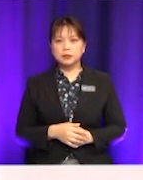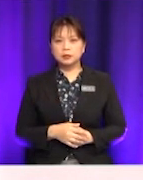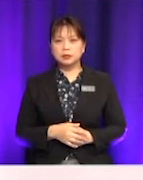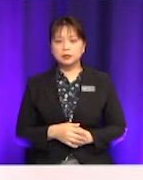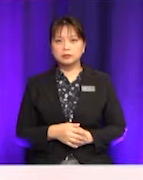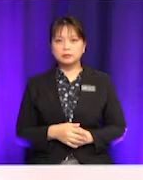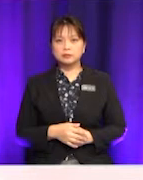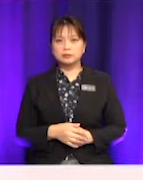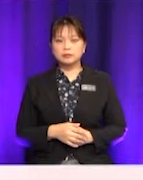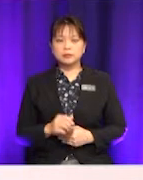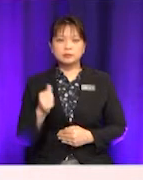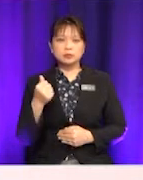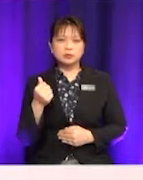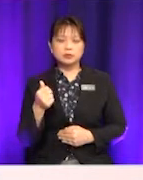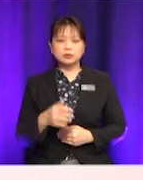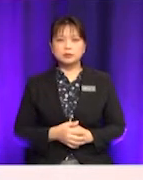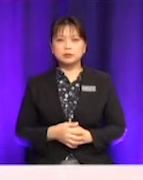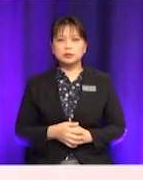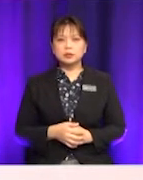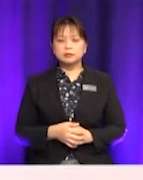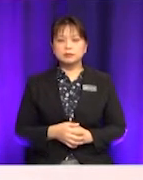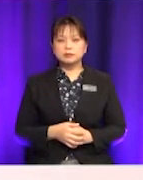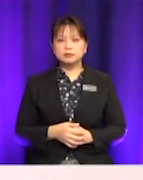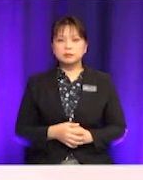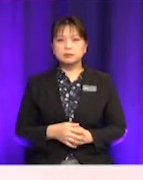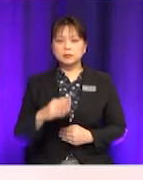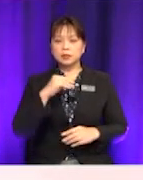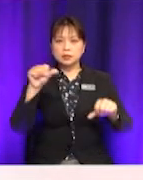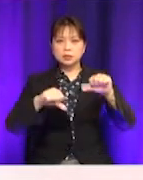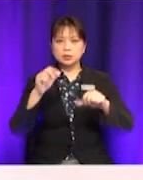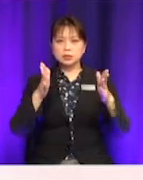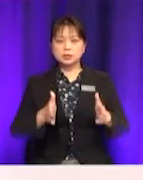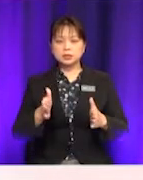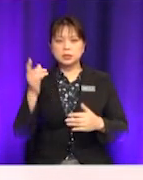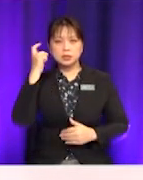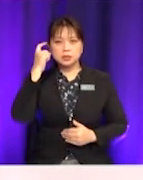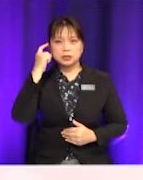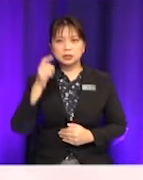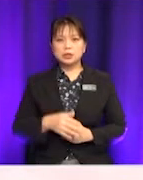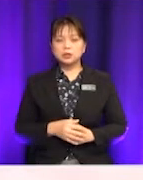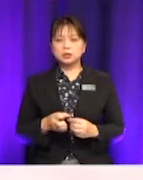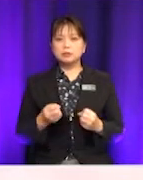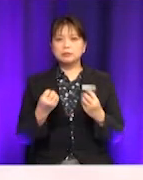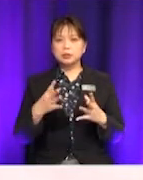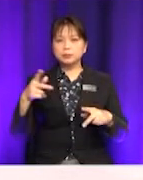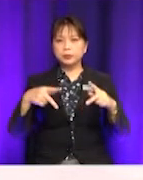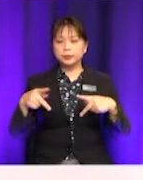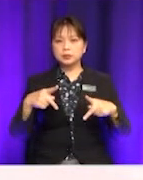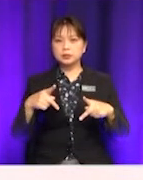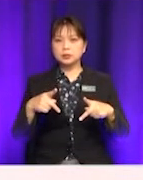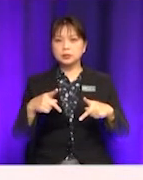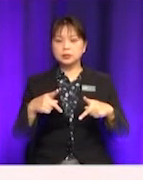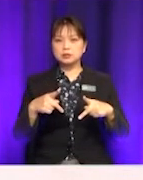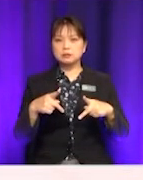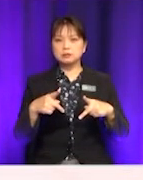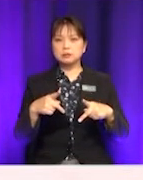10 billion in 2050. That's correct. And scientists consider overpopulation to be one of the worst